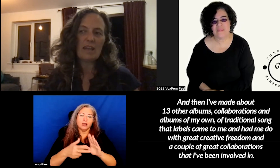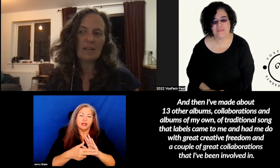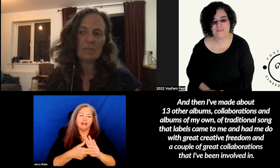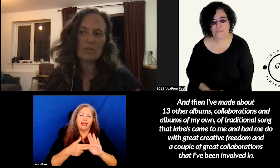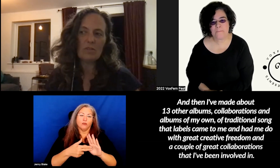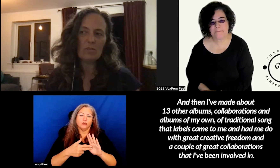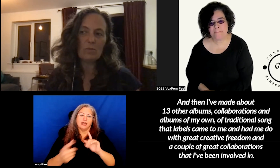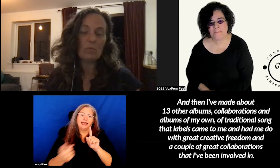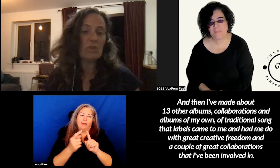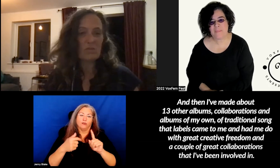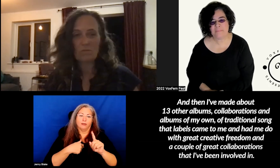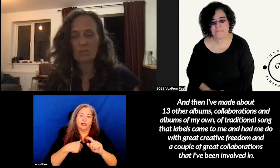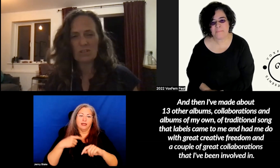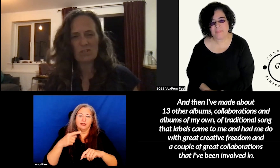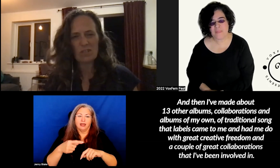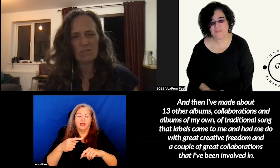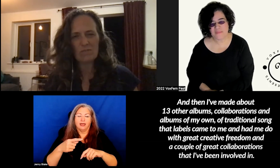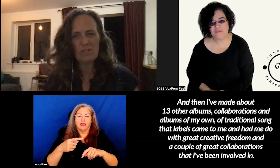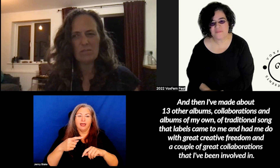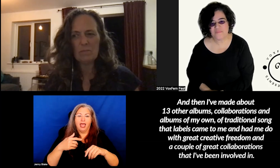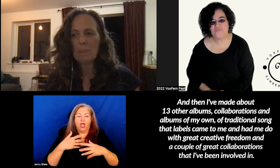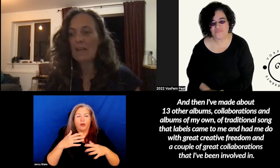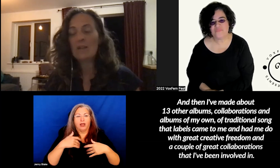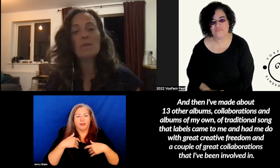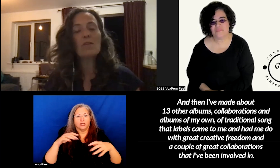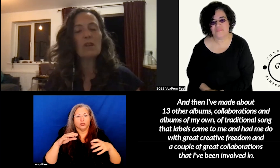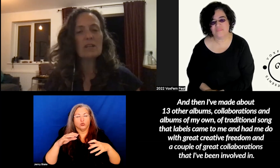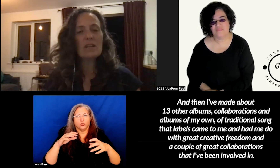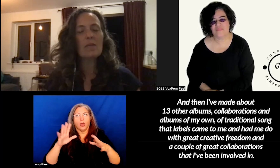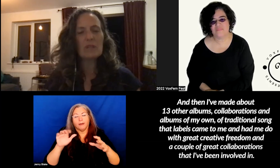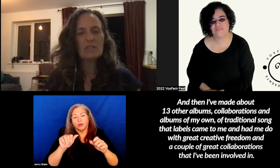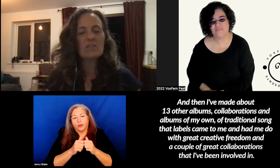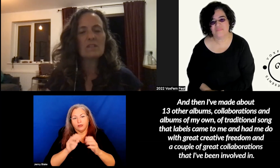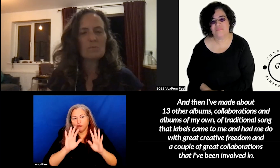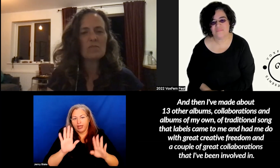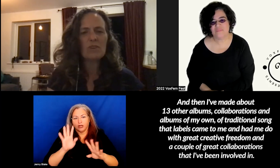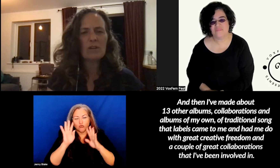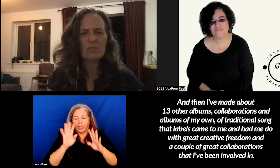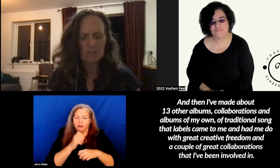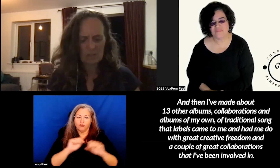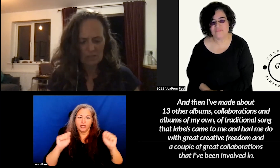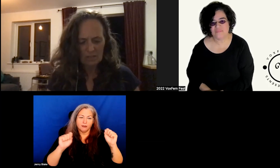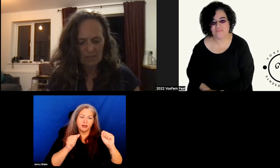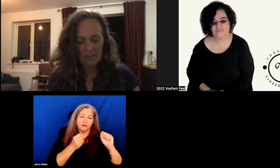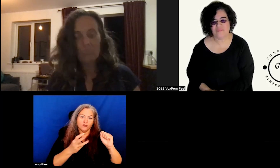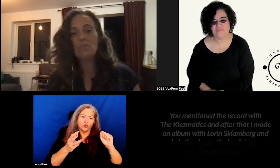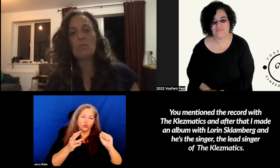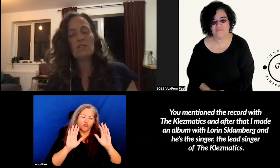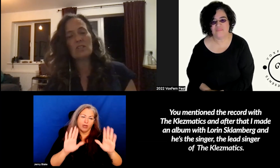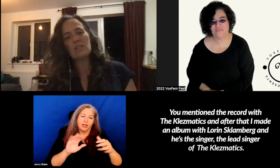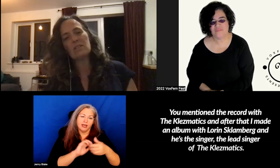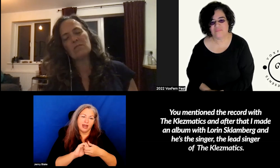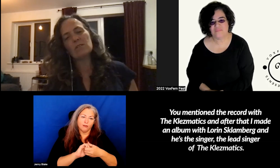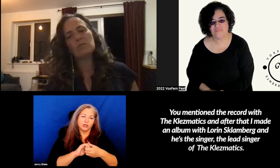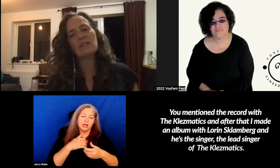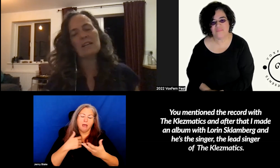and had me do with great creative freedom, and a couple of great collaborations that I've been involved in. You